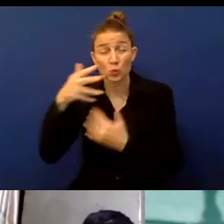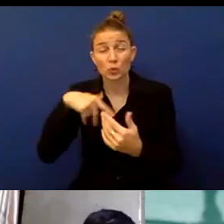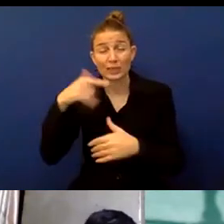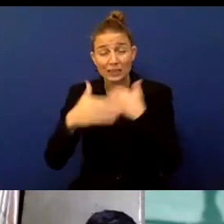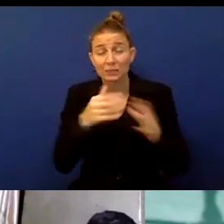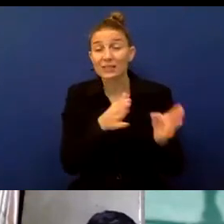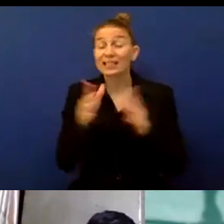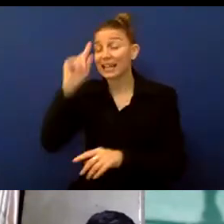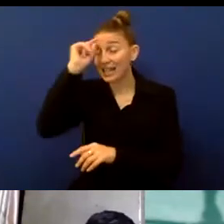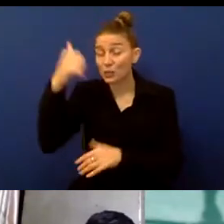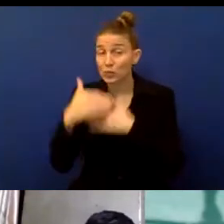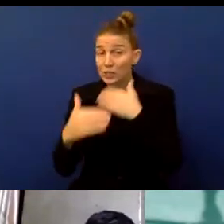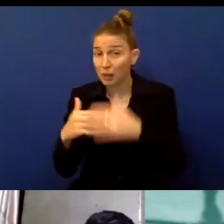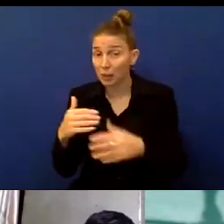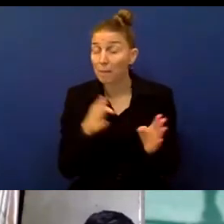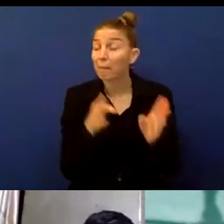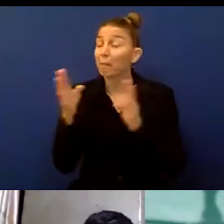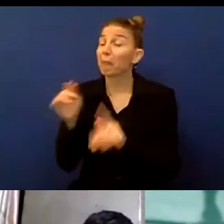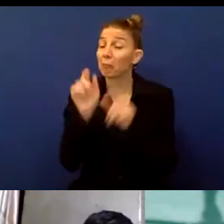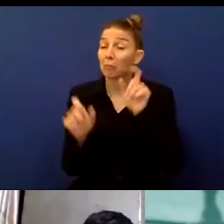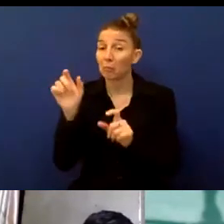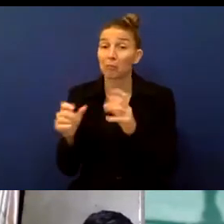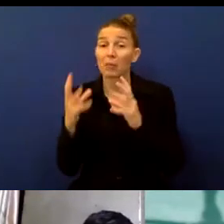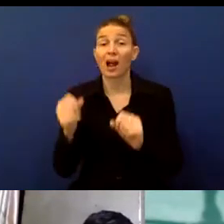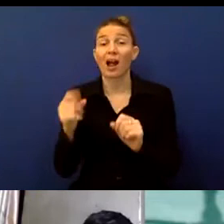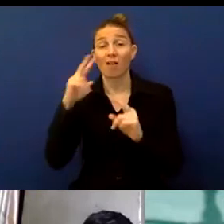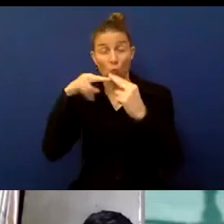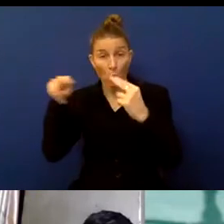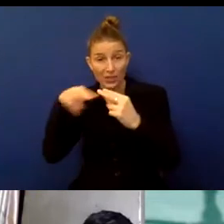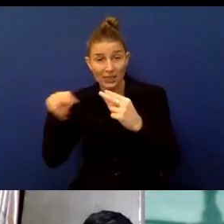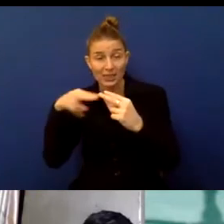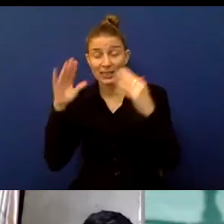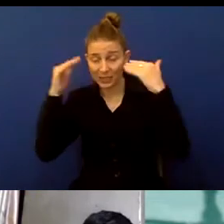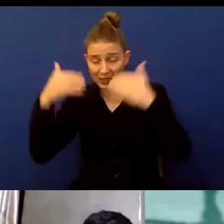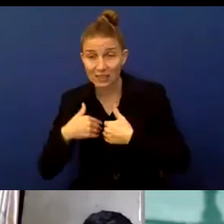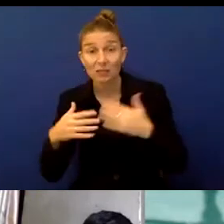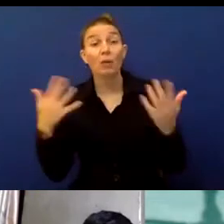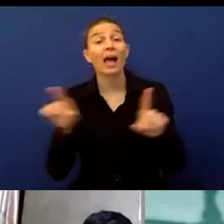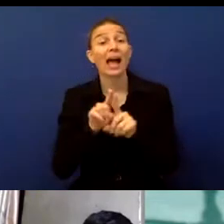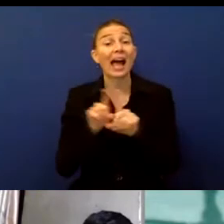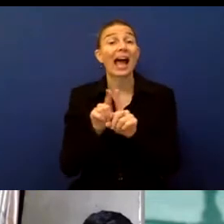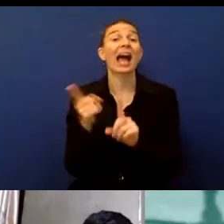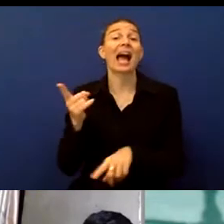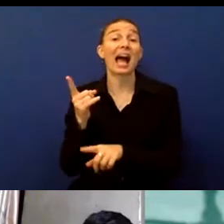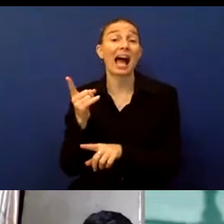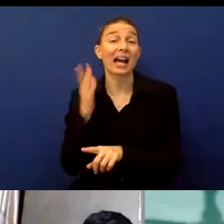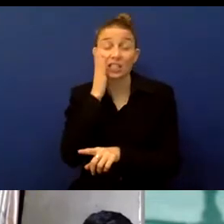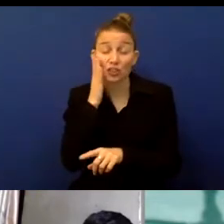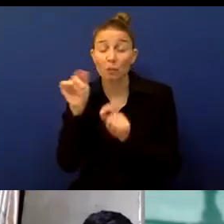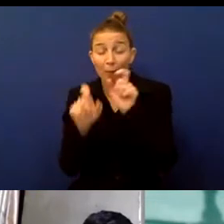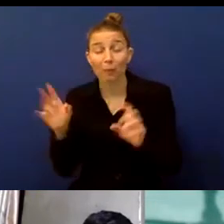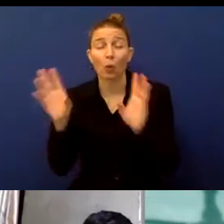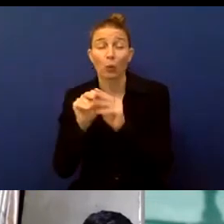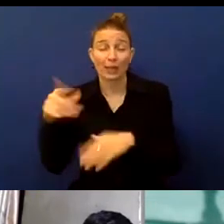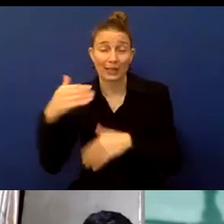intellectual disabilities, persons with autism, and including indigenous persons with disabilities.